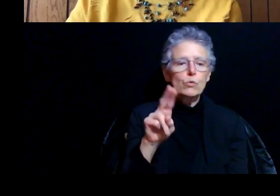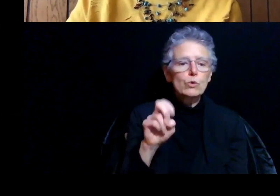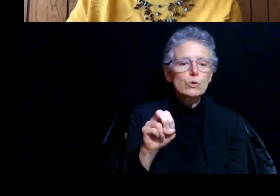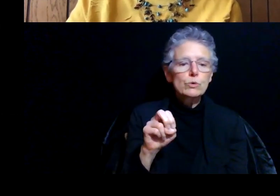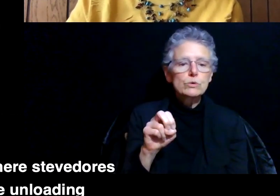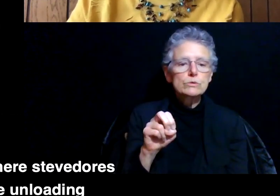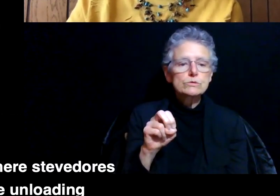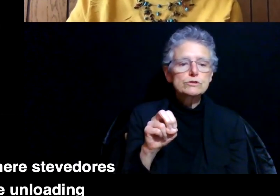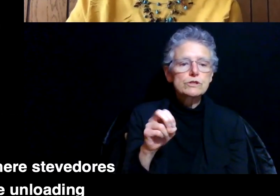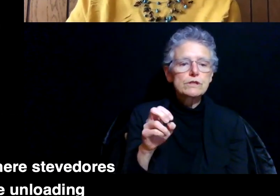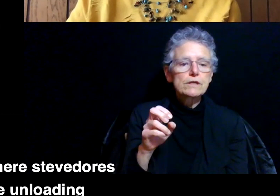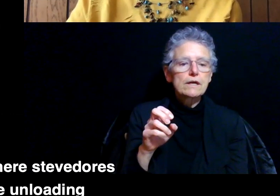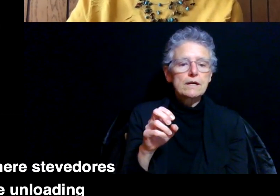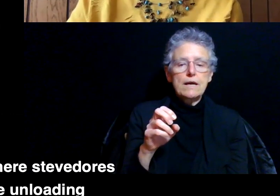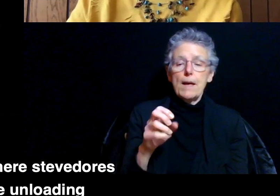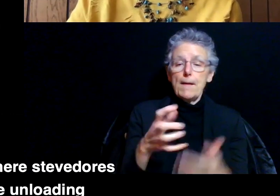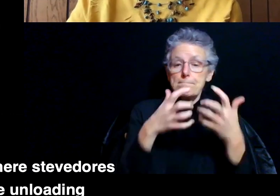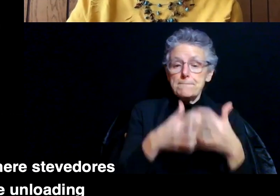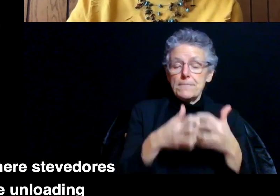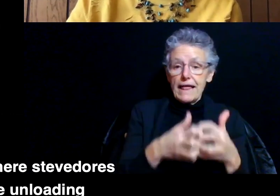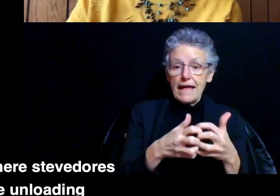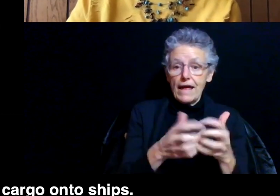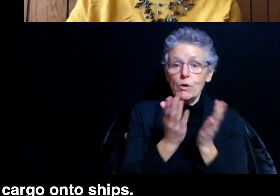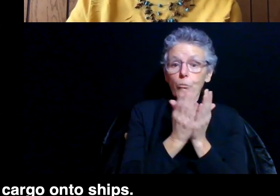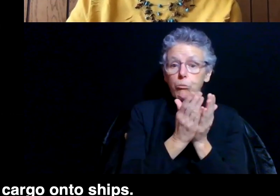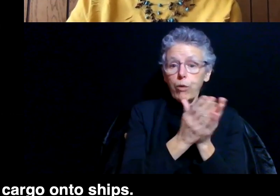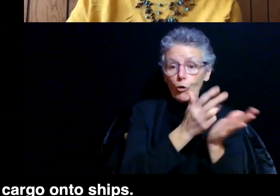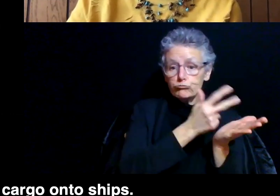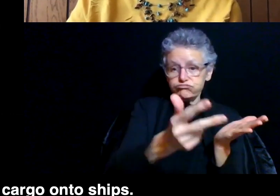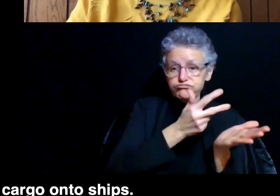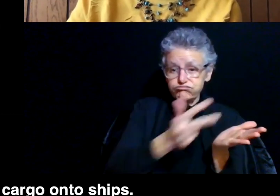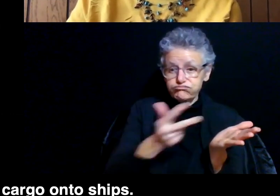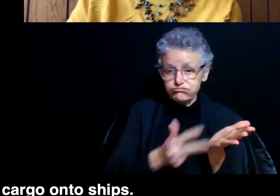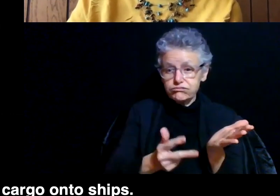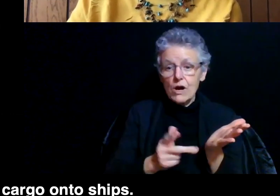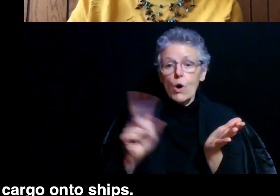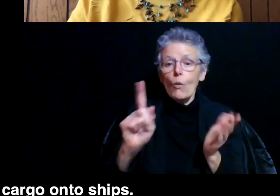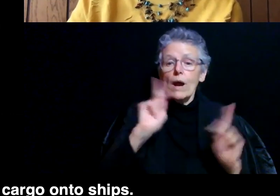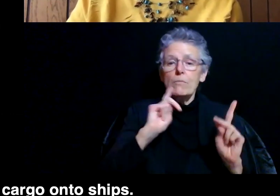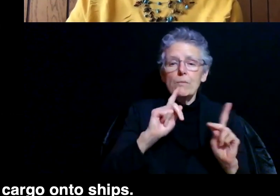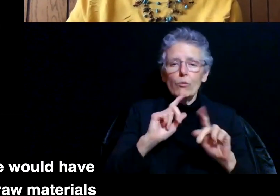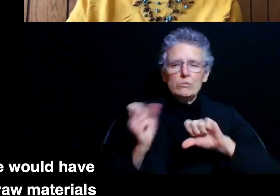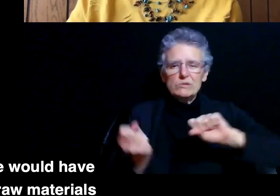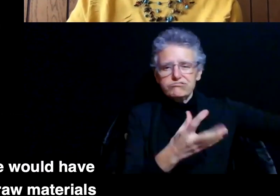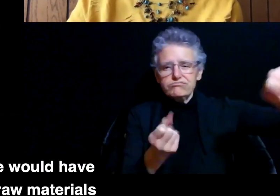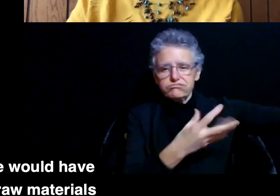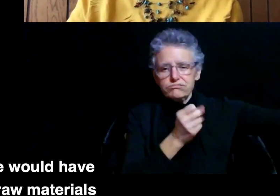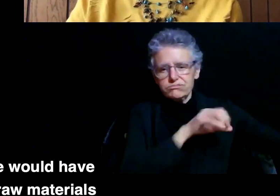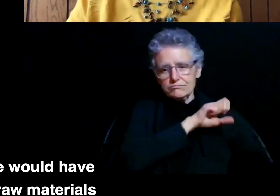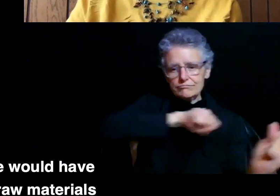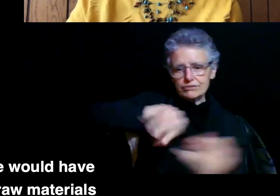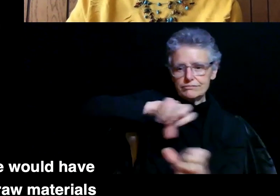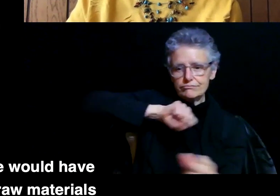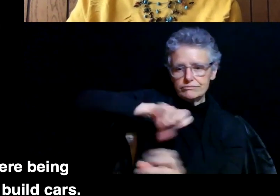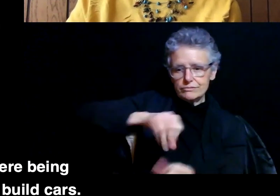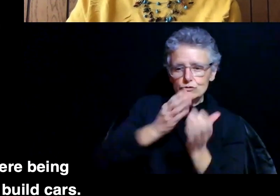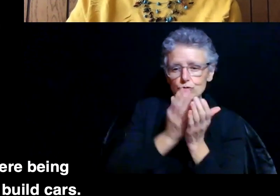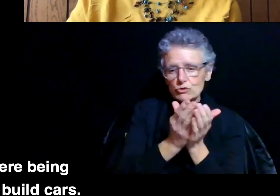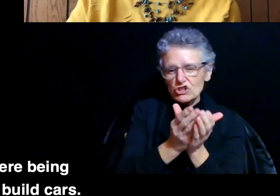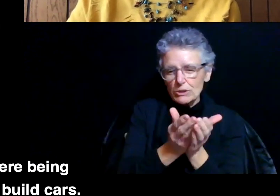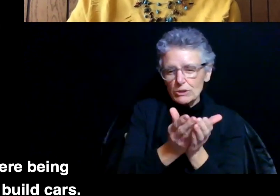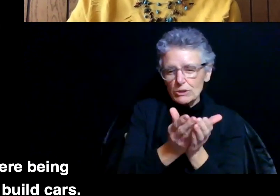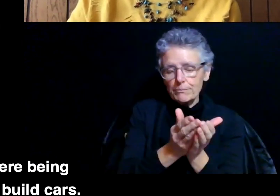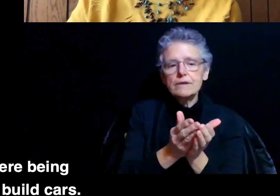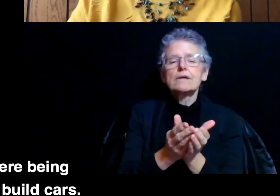bolt slip. So this is where stevedores will be unloading and offloading cargo onto ships. And these would have been the raw materials that were